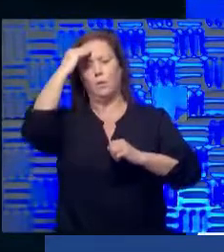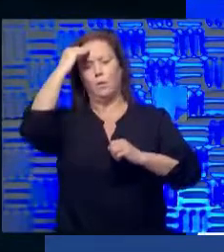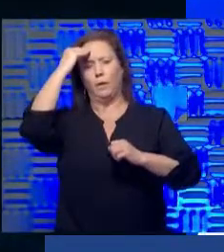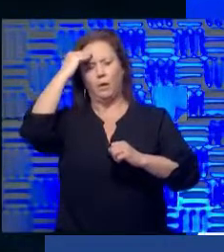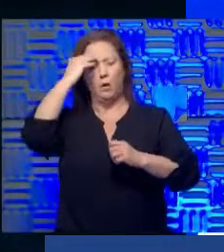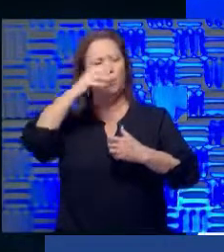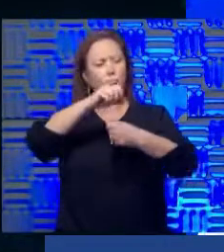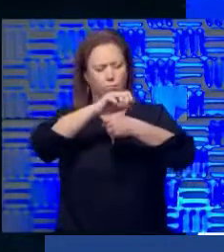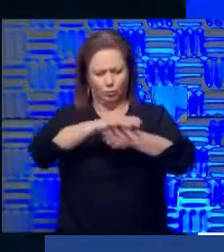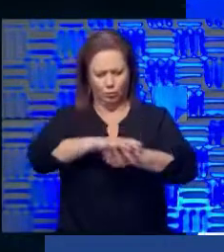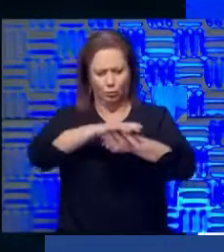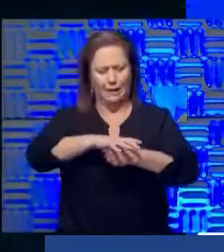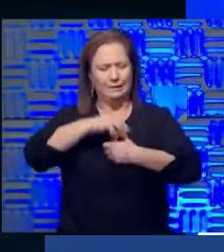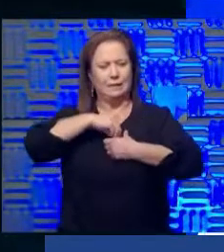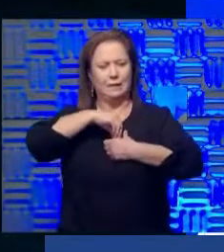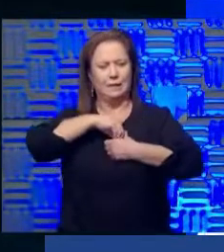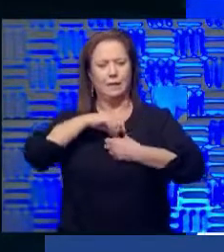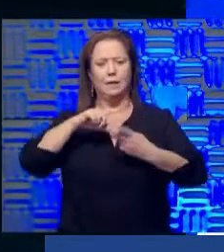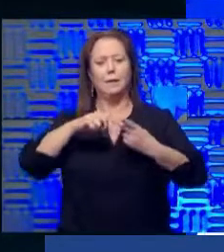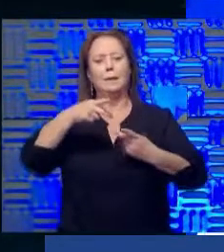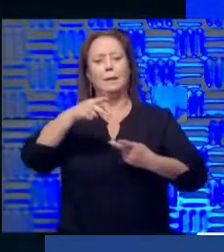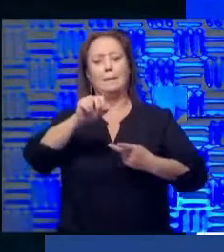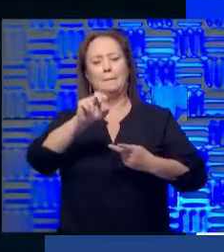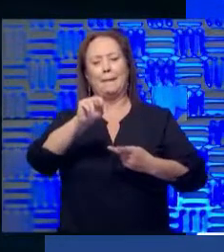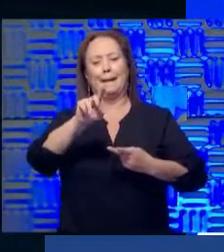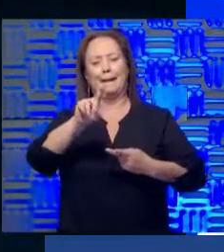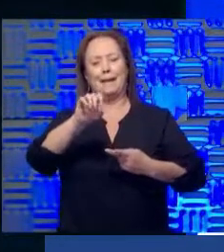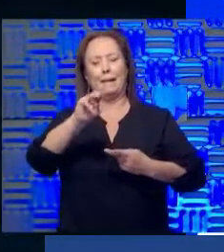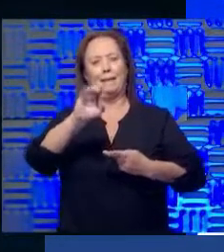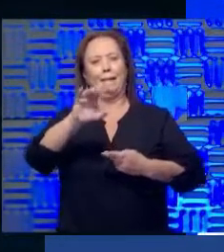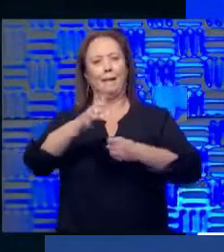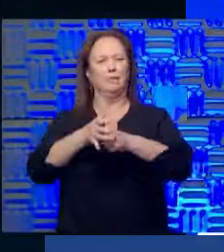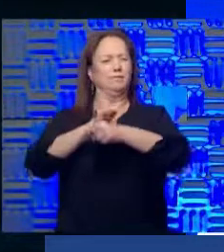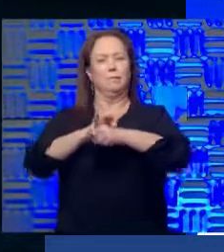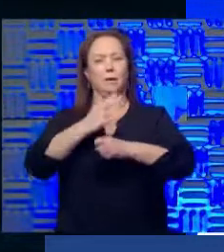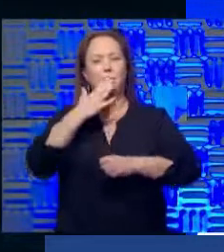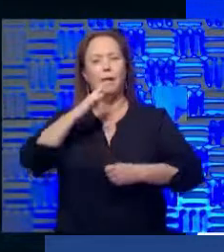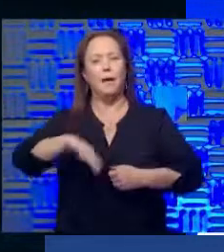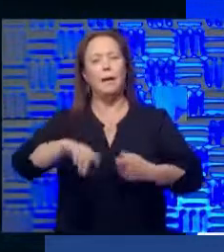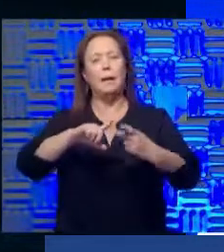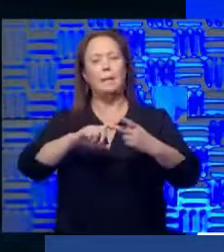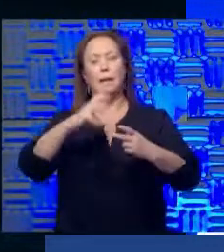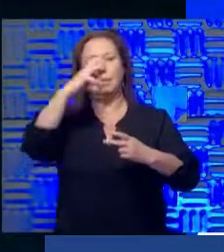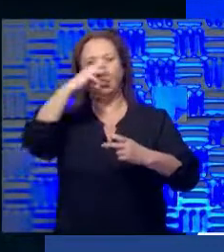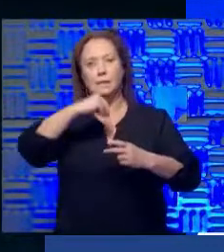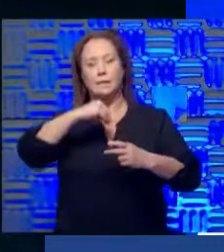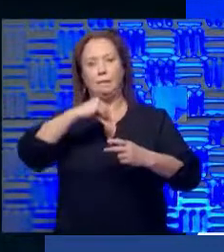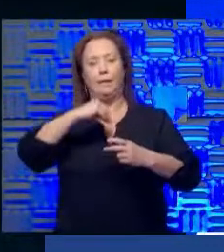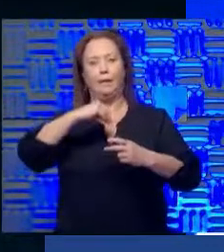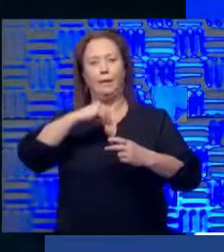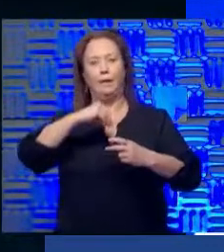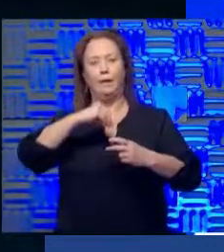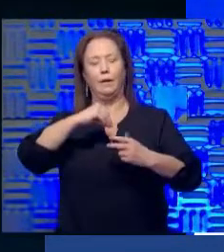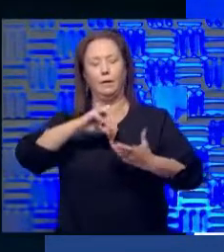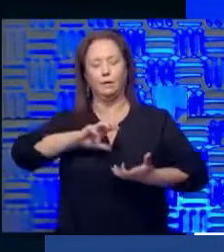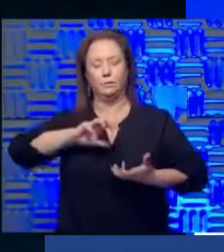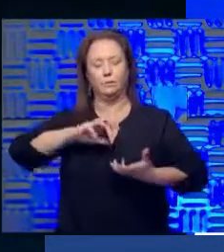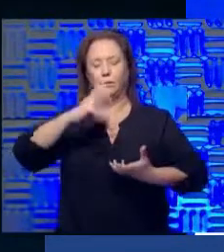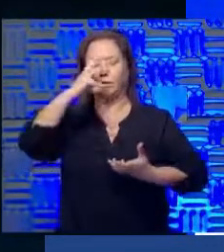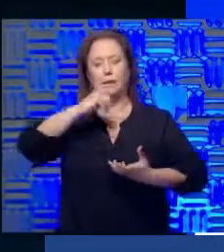are we stressed, not only are pandemics bad, but when you're sleep deprived, despite being in bed for a long time perhaps, but when you're sleep